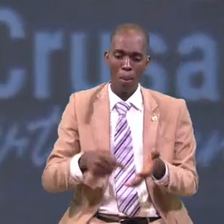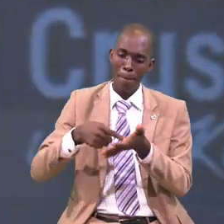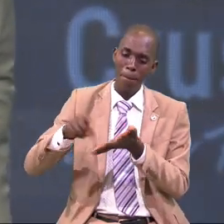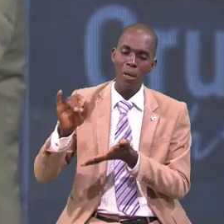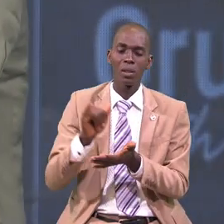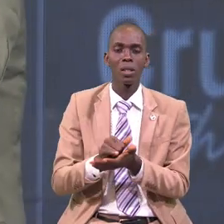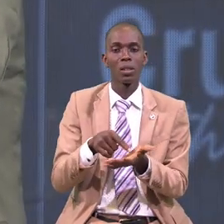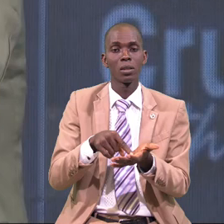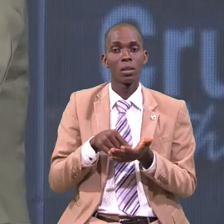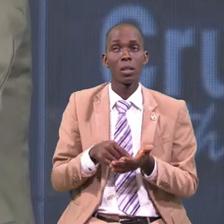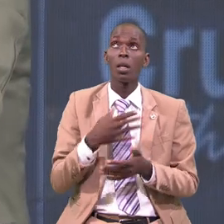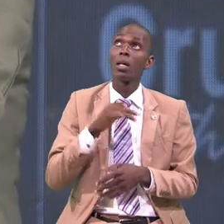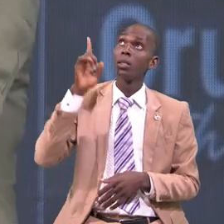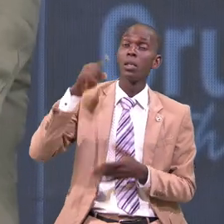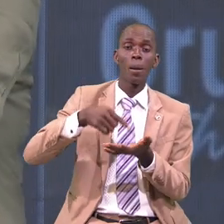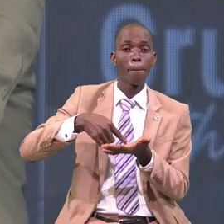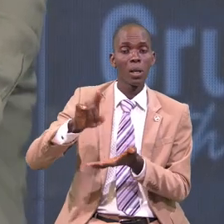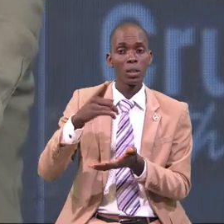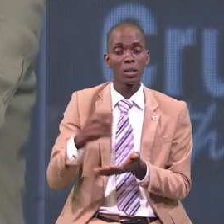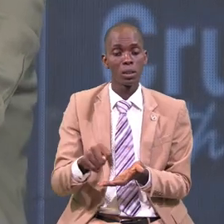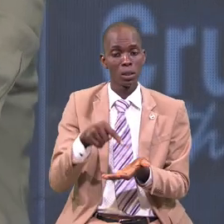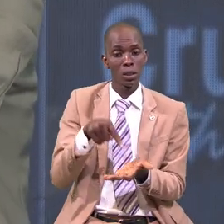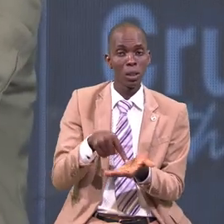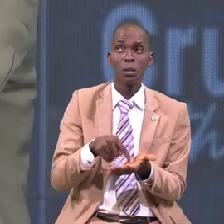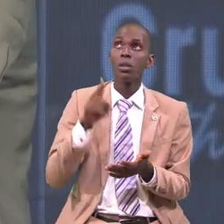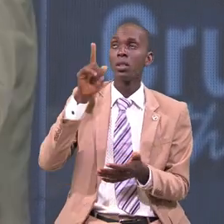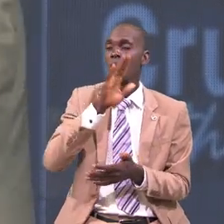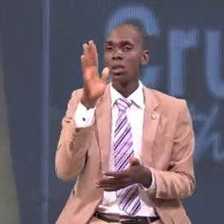he paid the debt he did not owe.